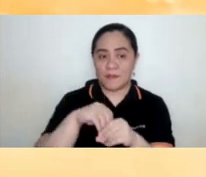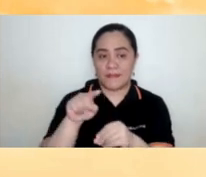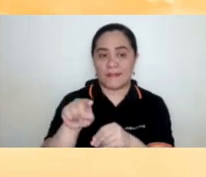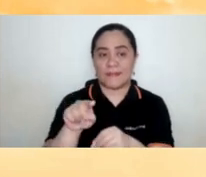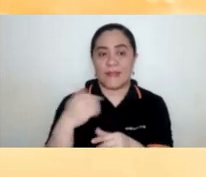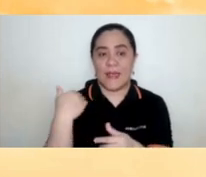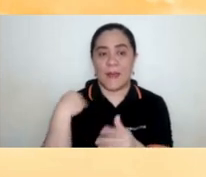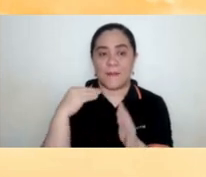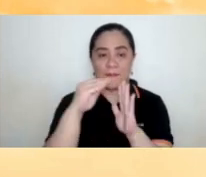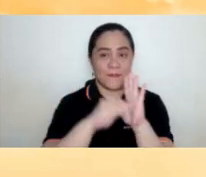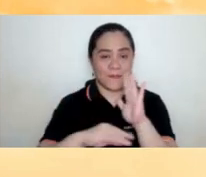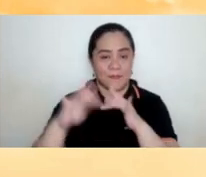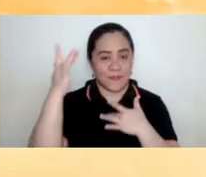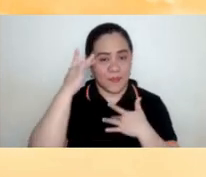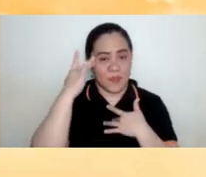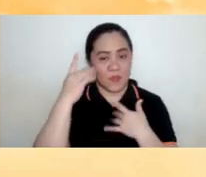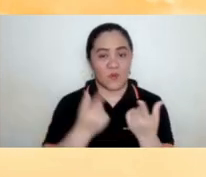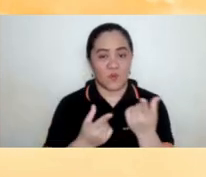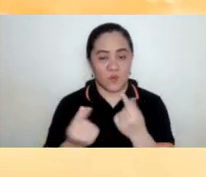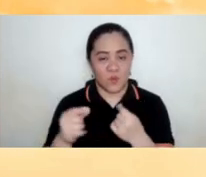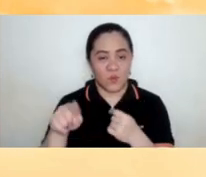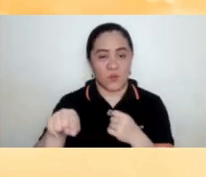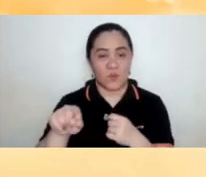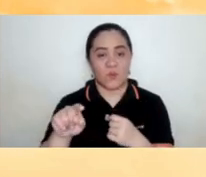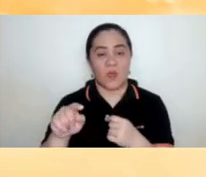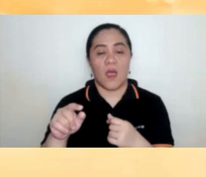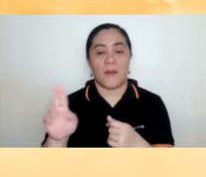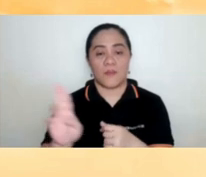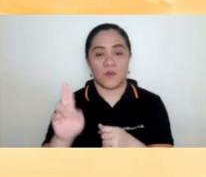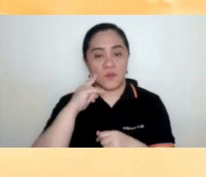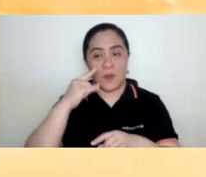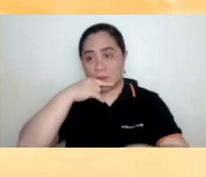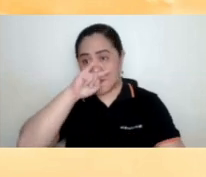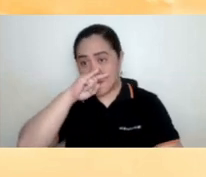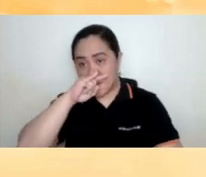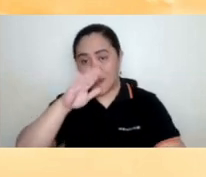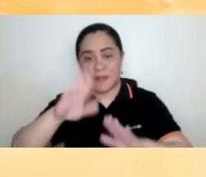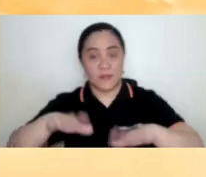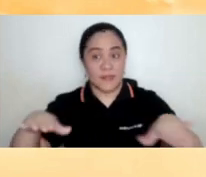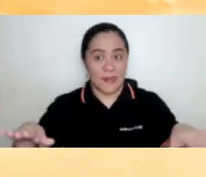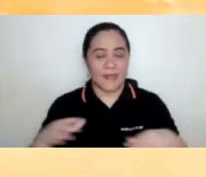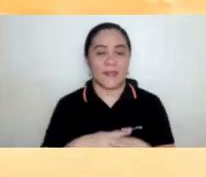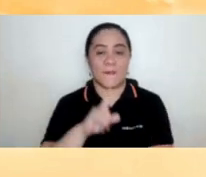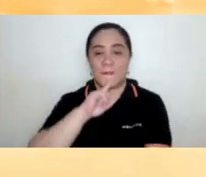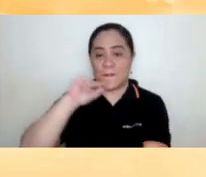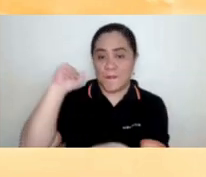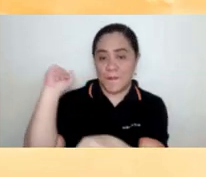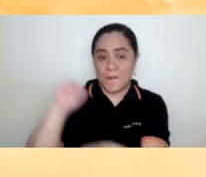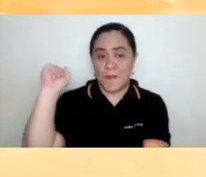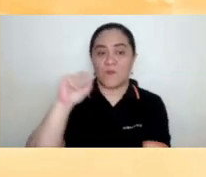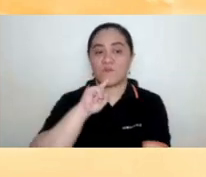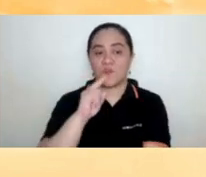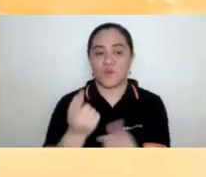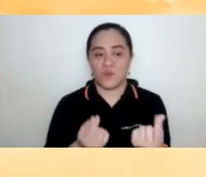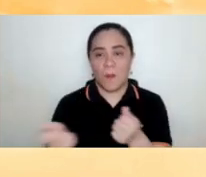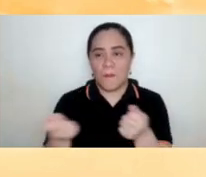disorders, and apply practical tools and strategies that you can use to help children and teens